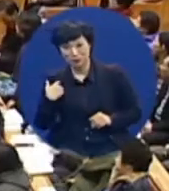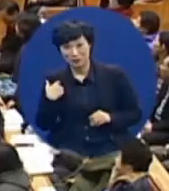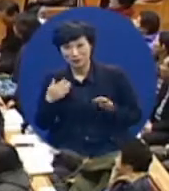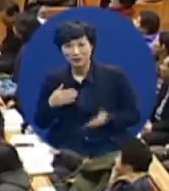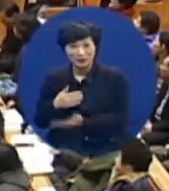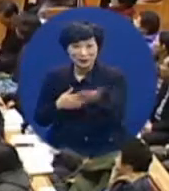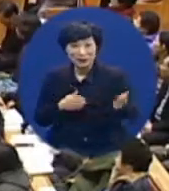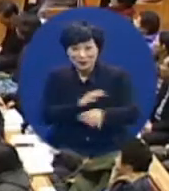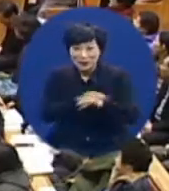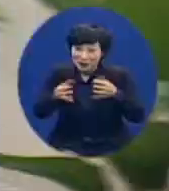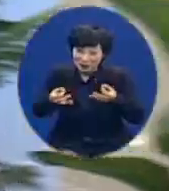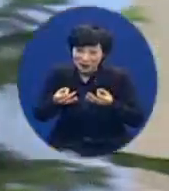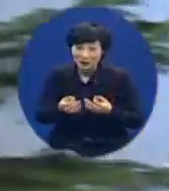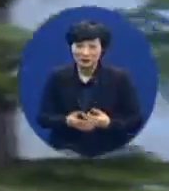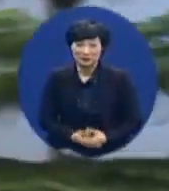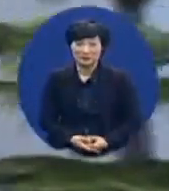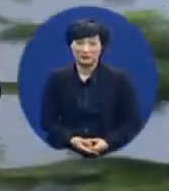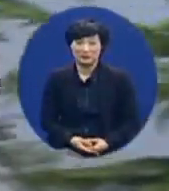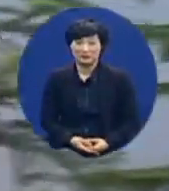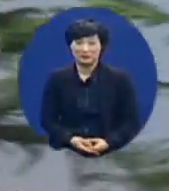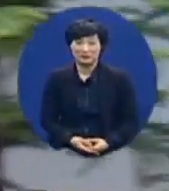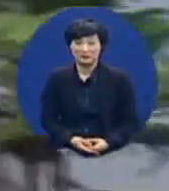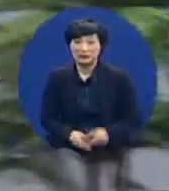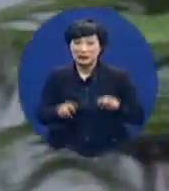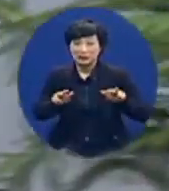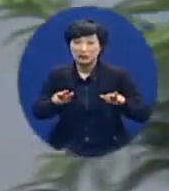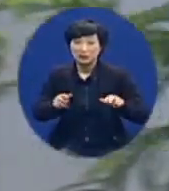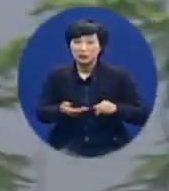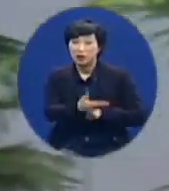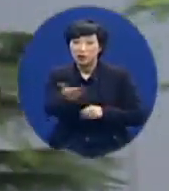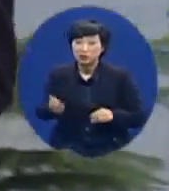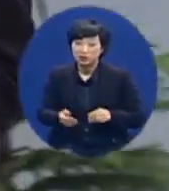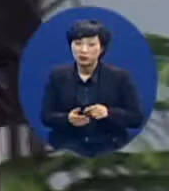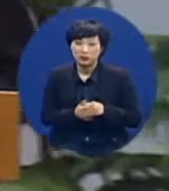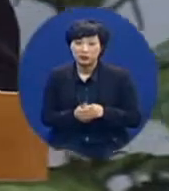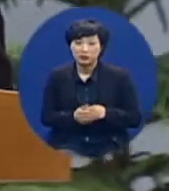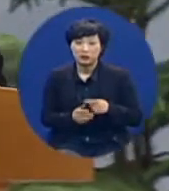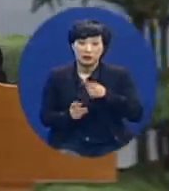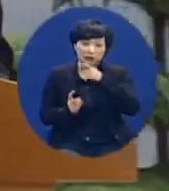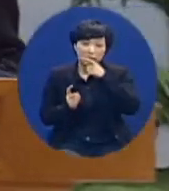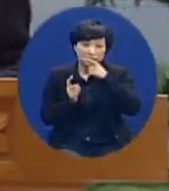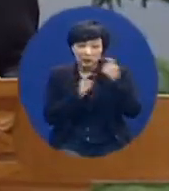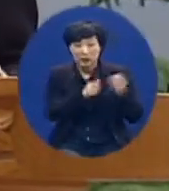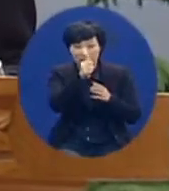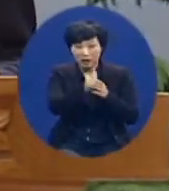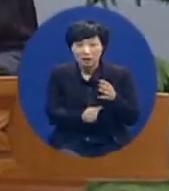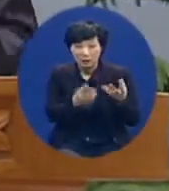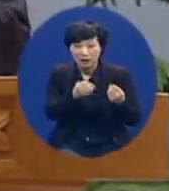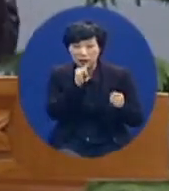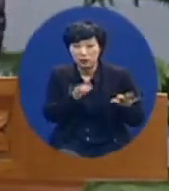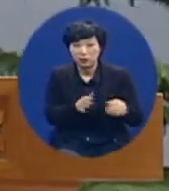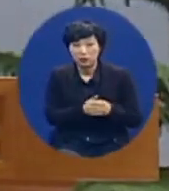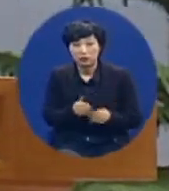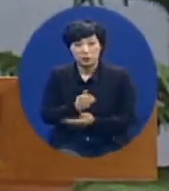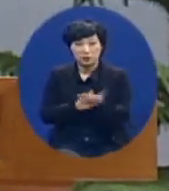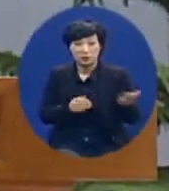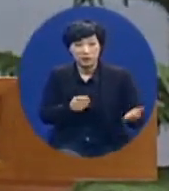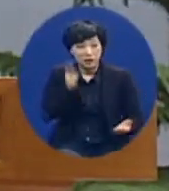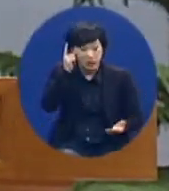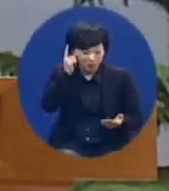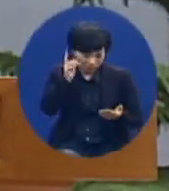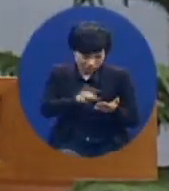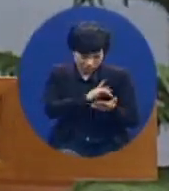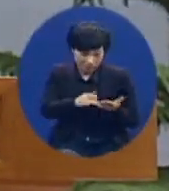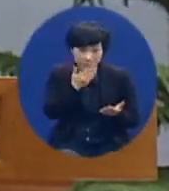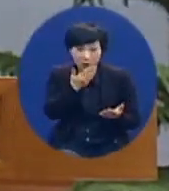Please keep it your mind that all mechanisms and technologies are in our